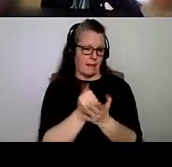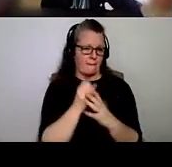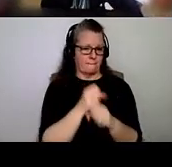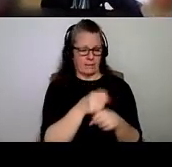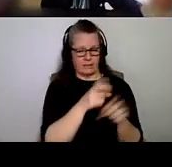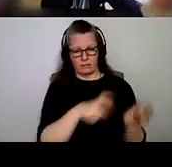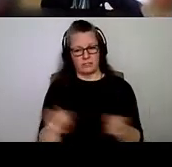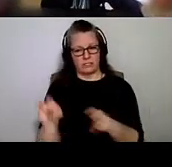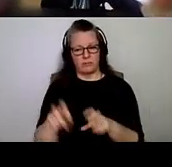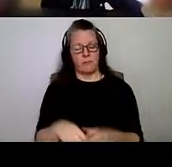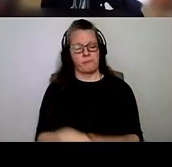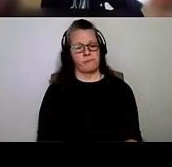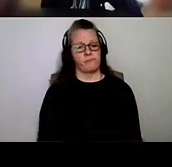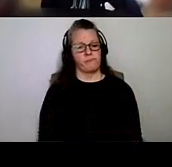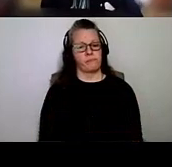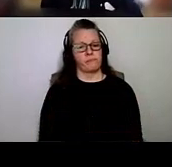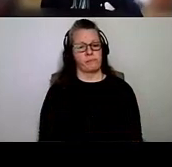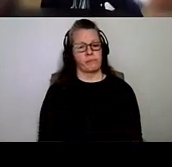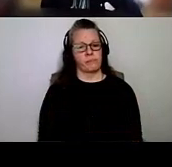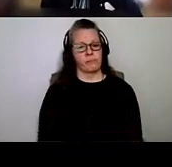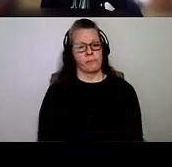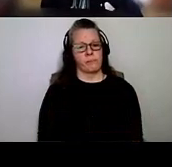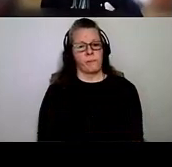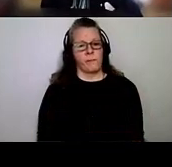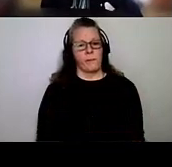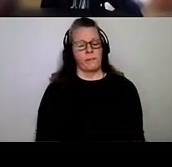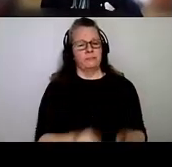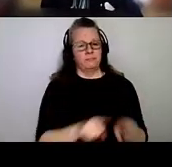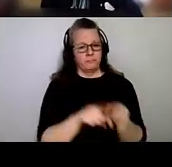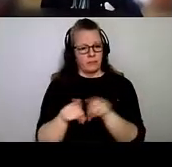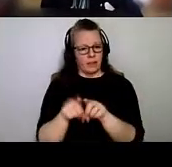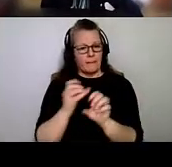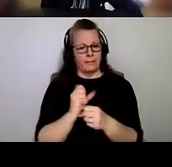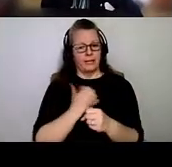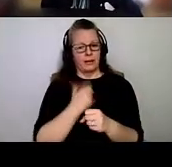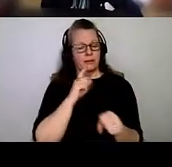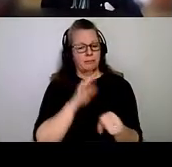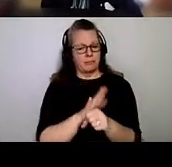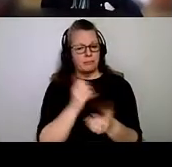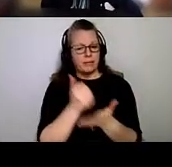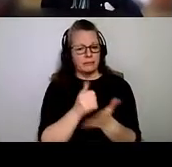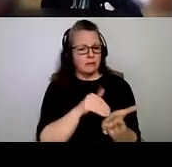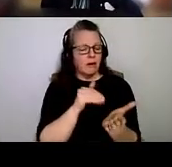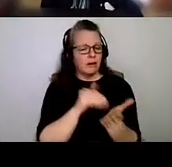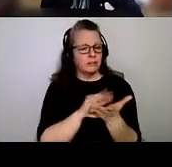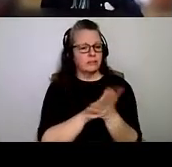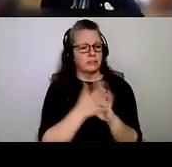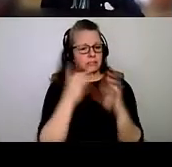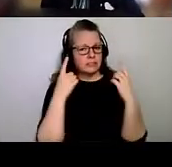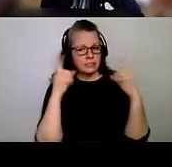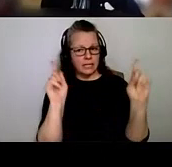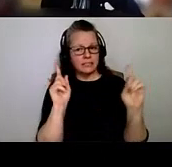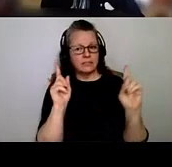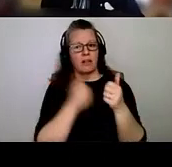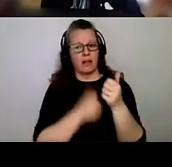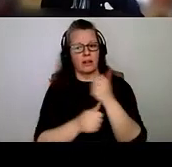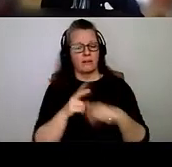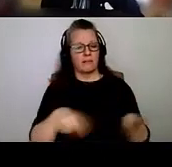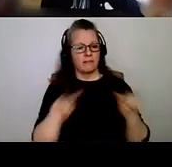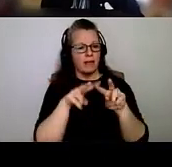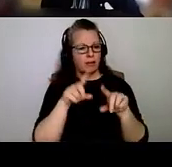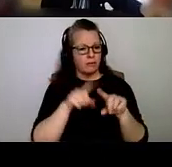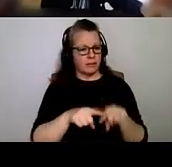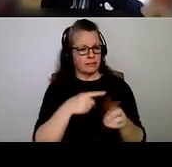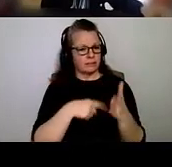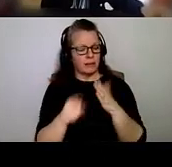transition. To further our commitment to helping providers be successful under a value-based payment arrangement,